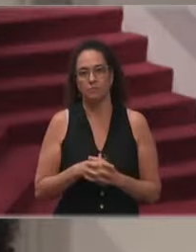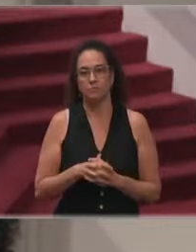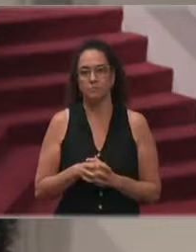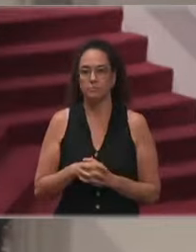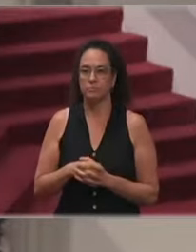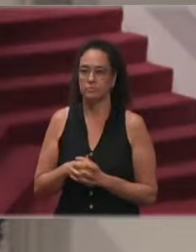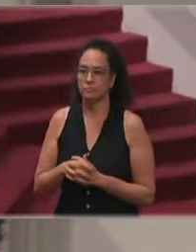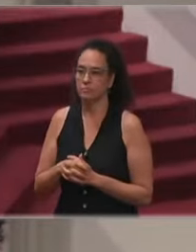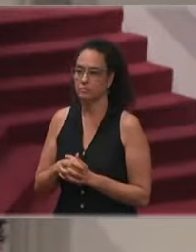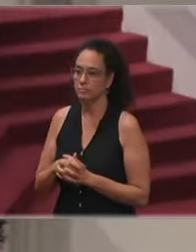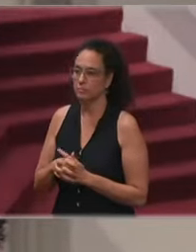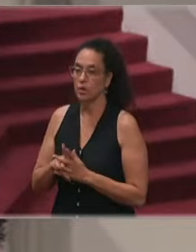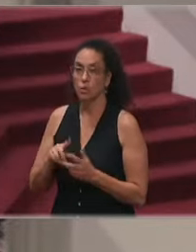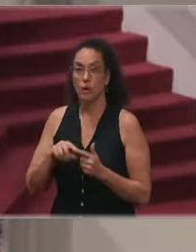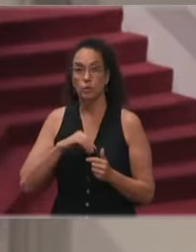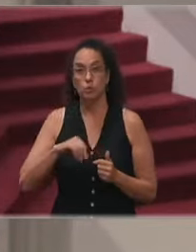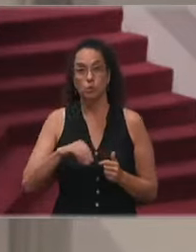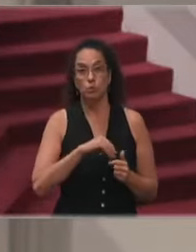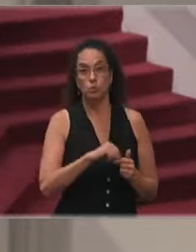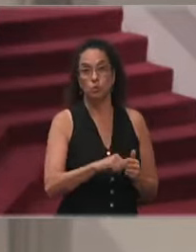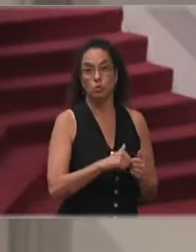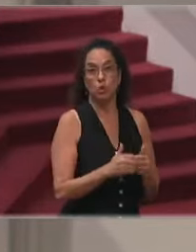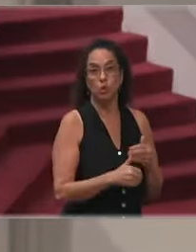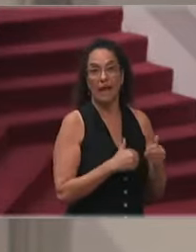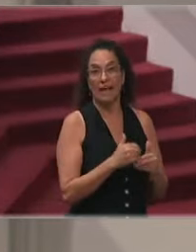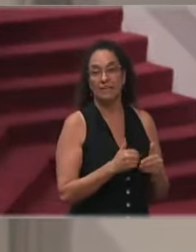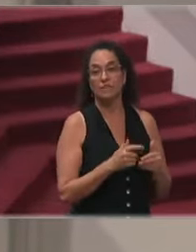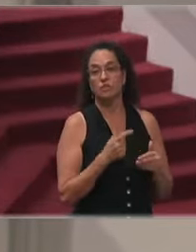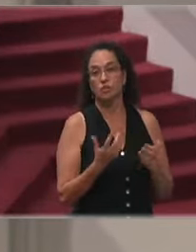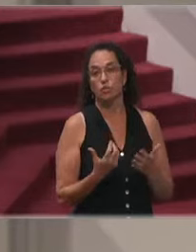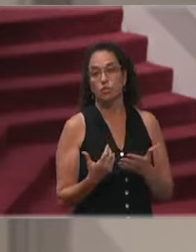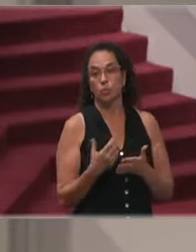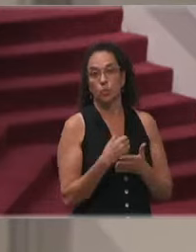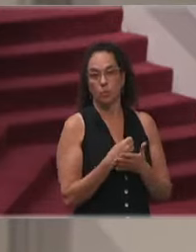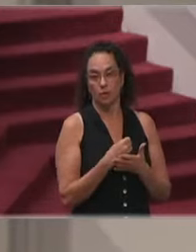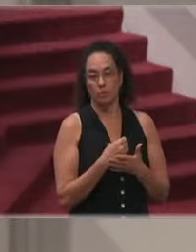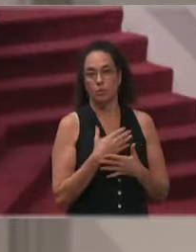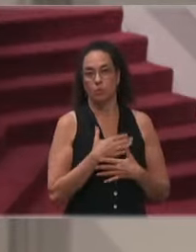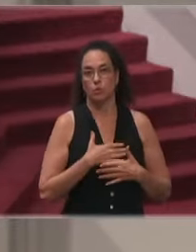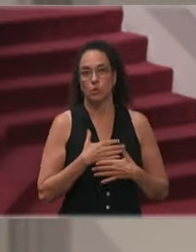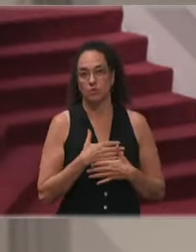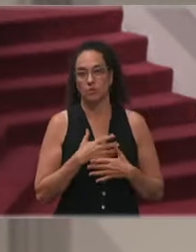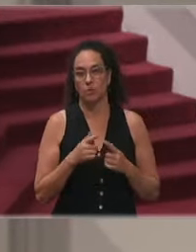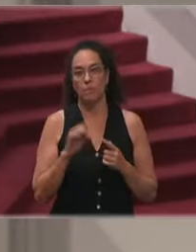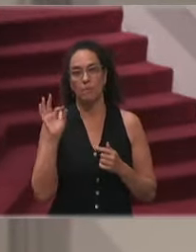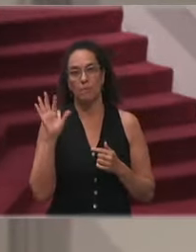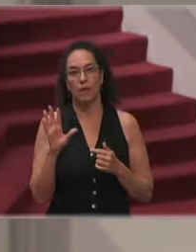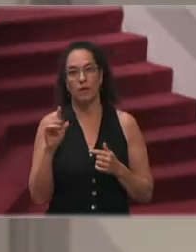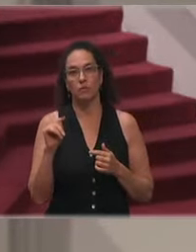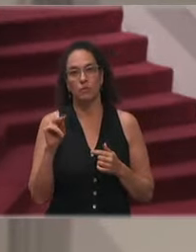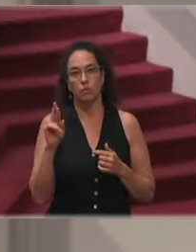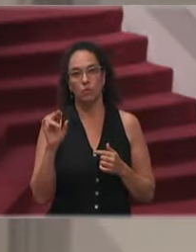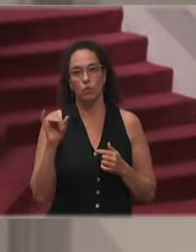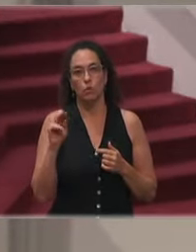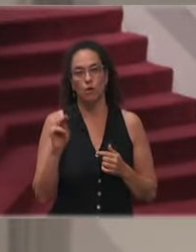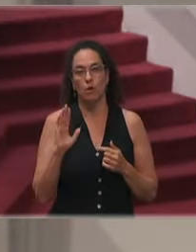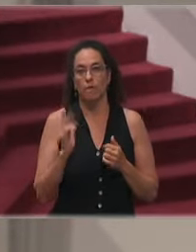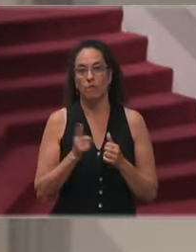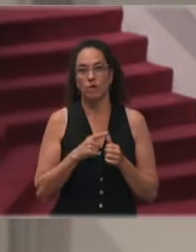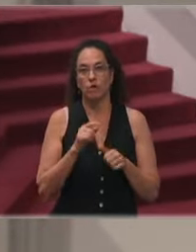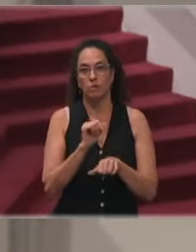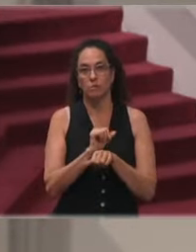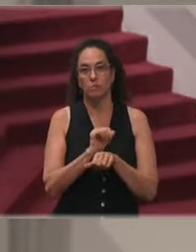When you sow seeds of kindness, you reap a harvest of appreciation. To Pastor Torian and my First Mount Zion family, thank you for